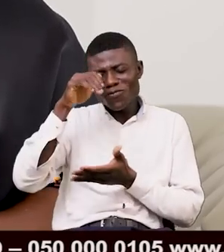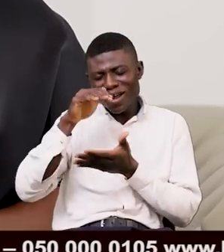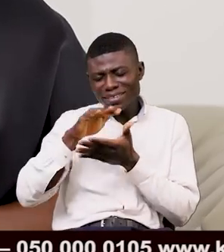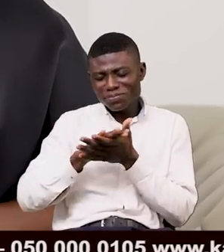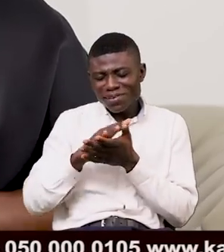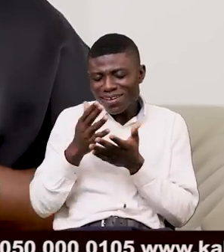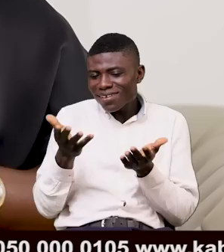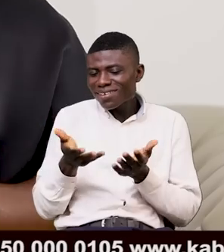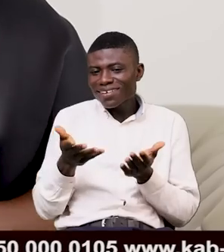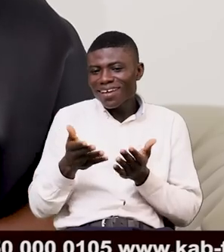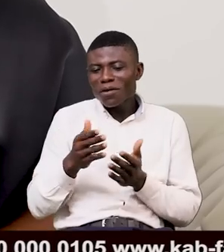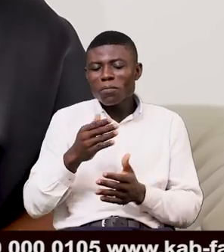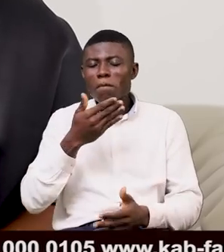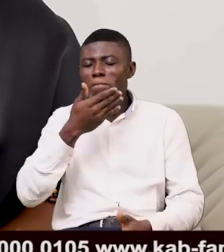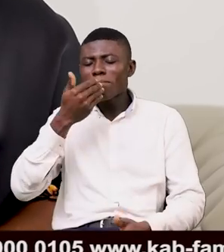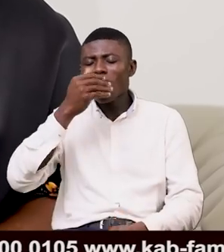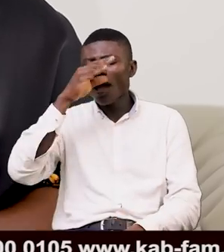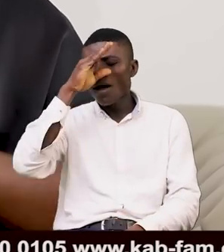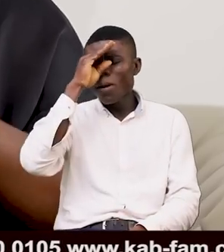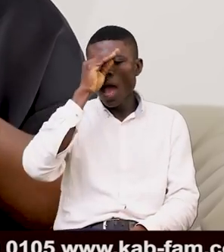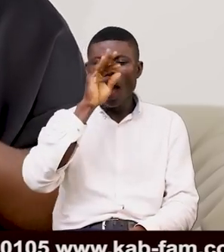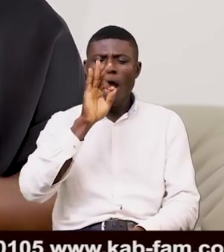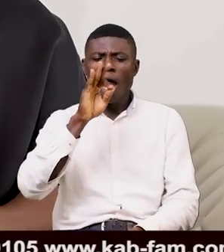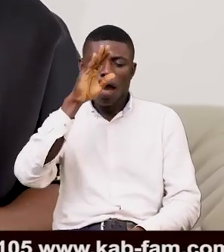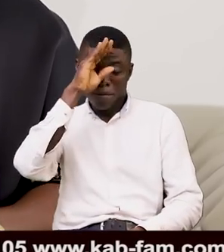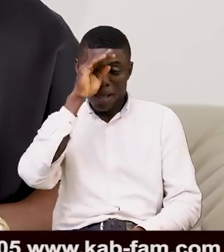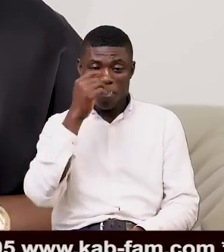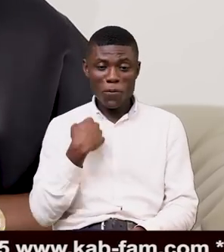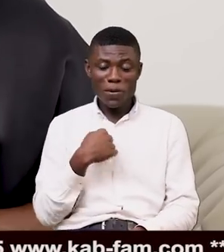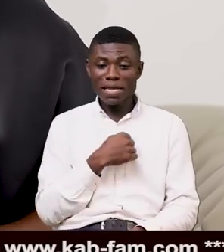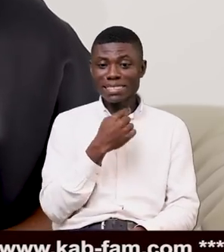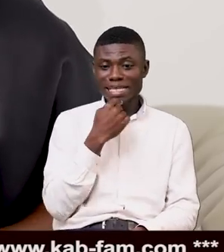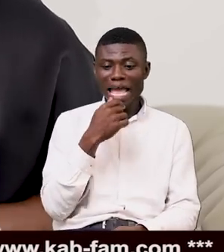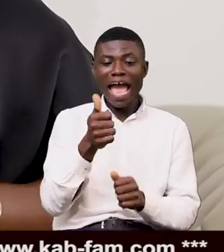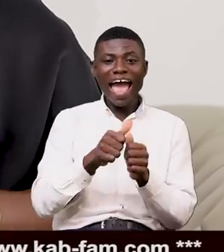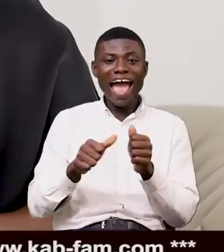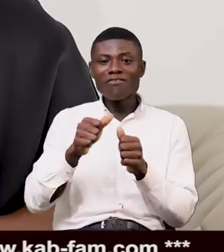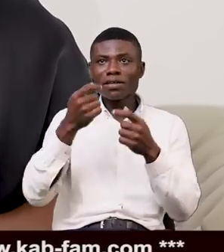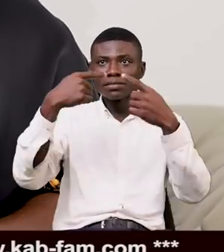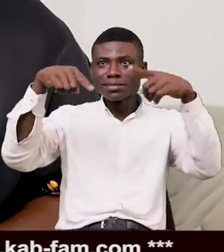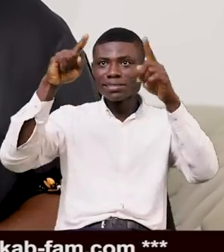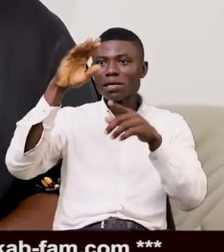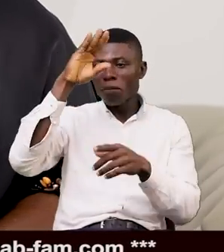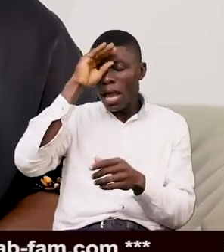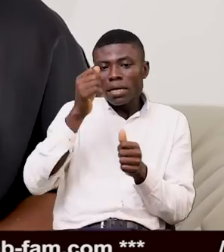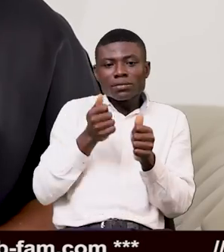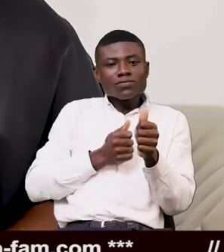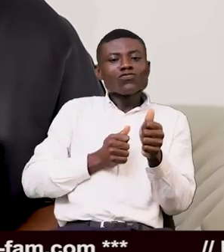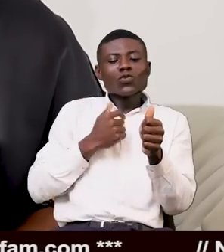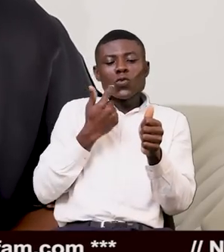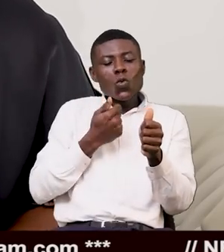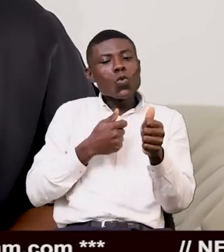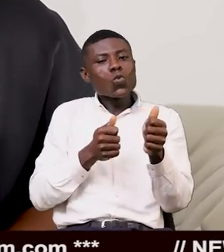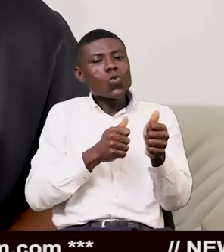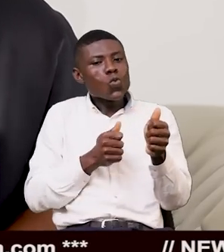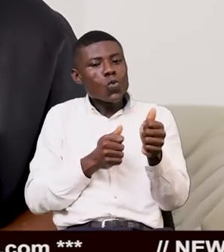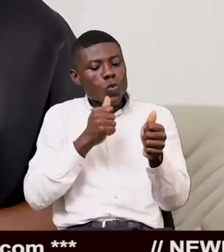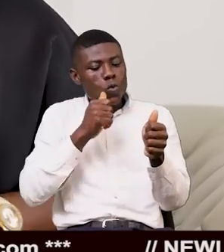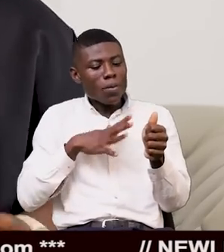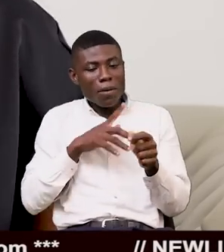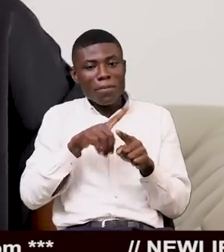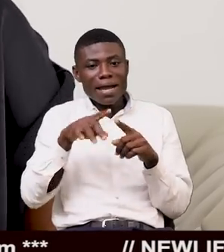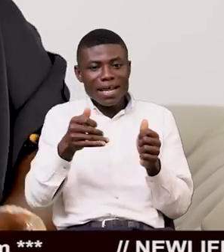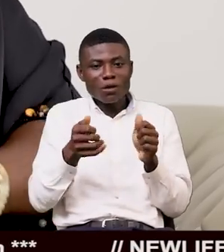half. Bema papa bi. Say ani a kase. Behind a successful man is a woman.